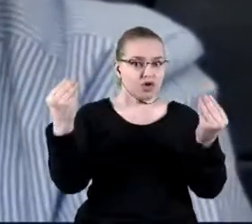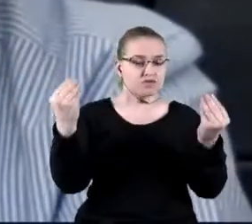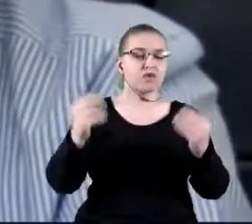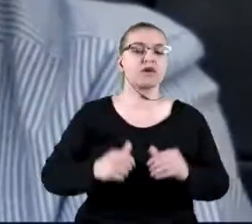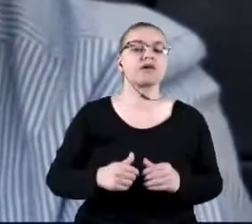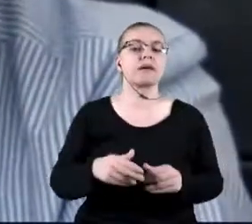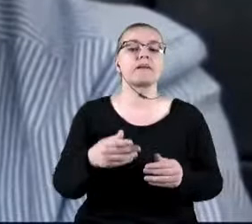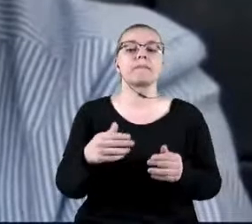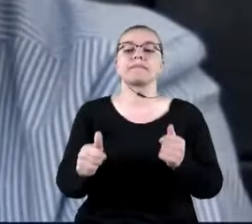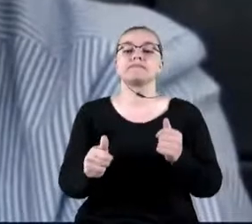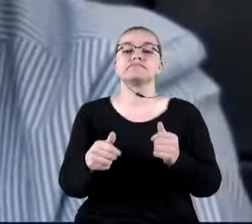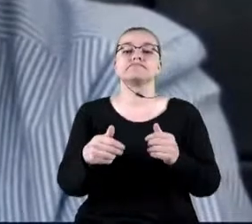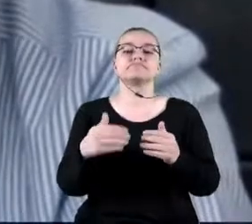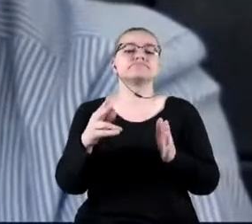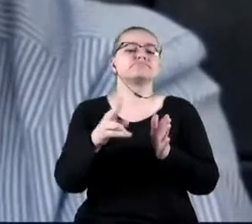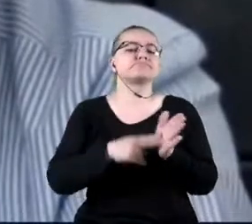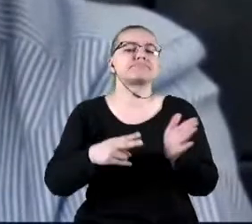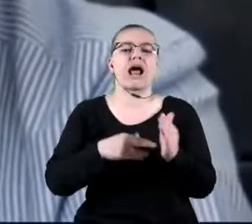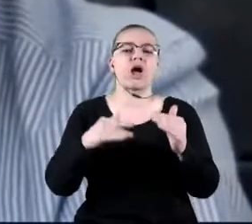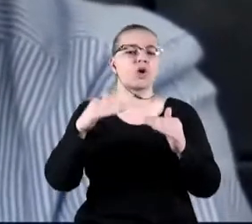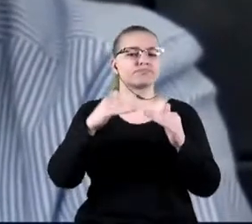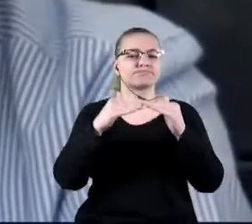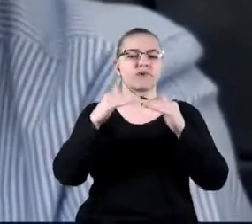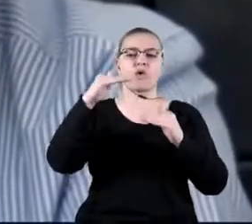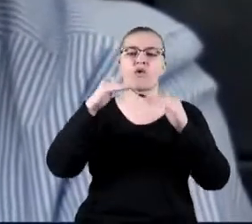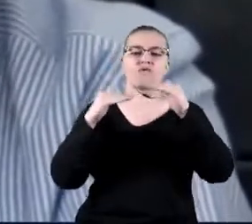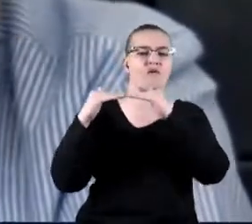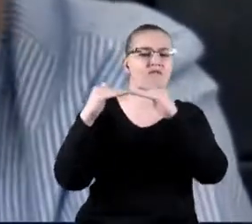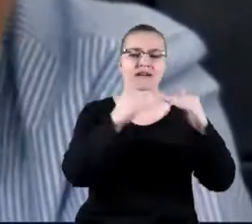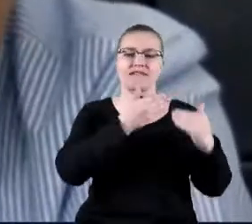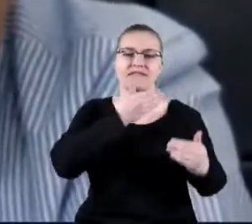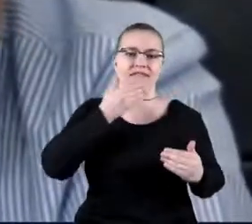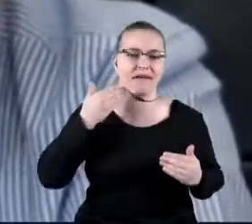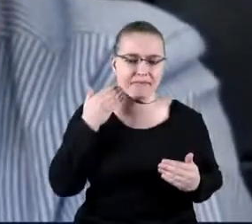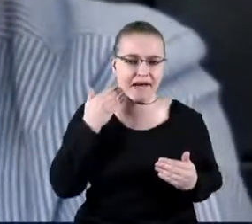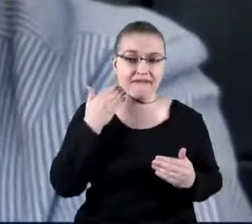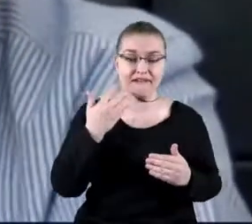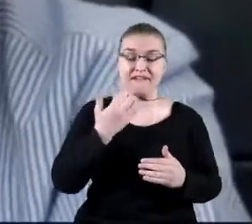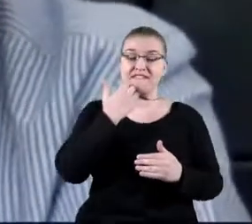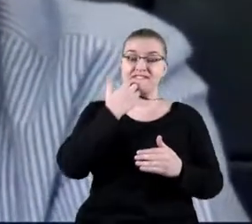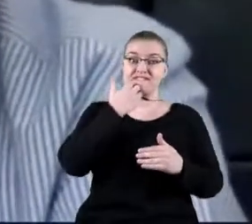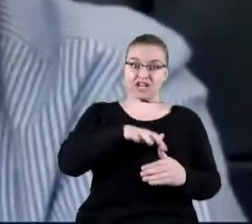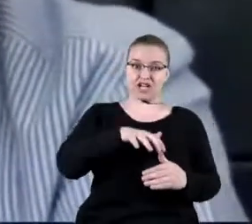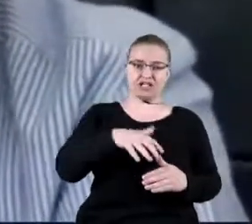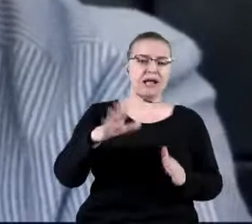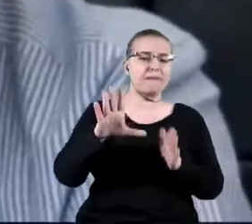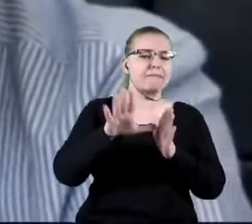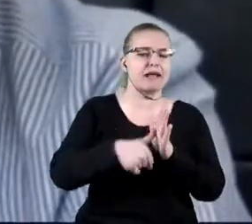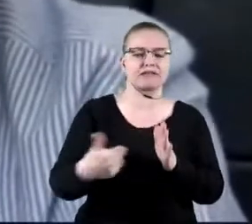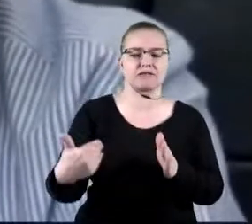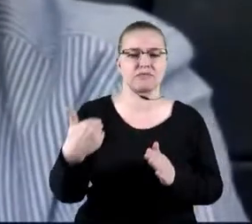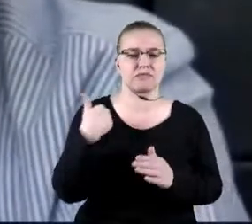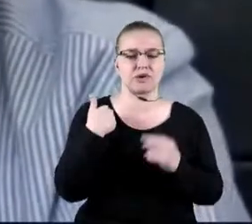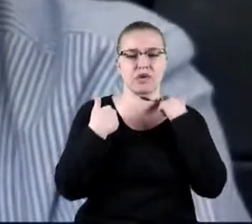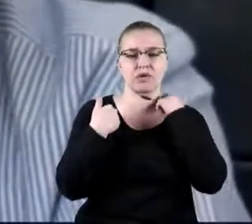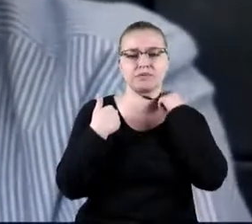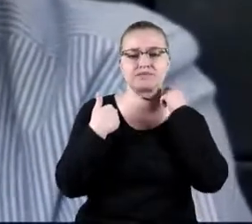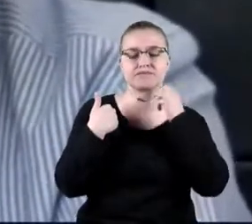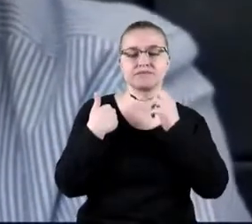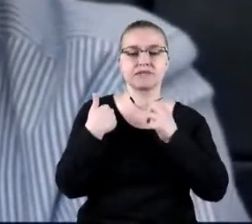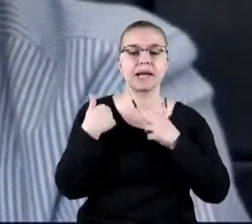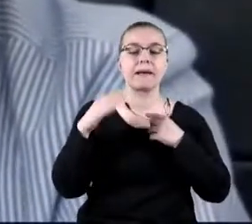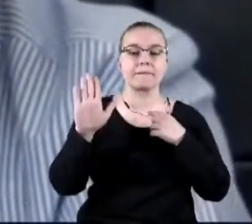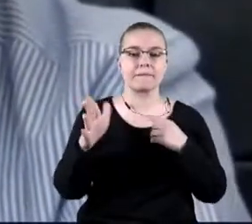development has resulted in a lack of balance or equality. Before the revolution, Sousse was